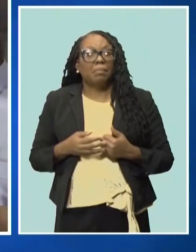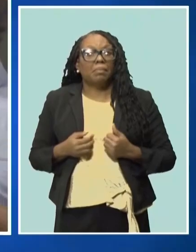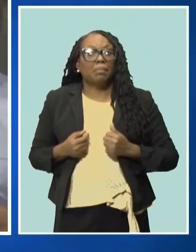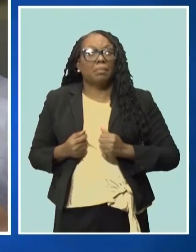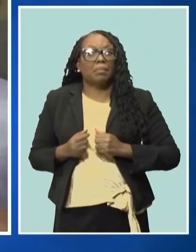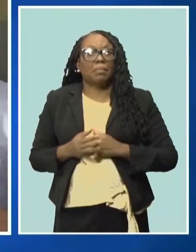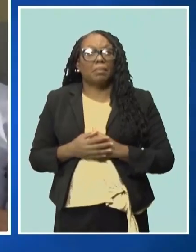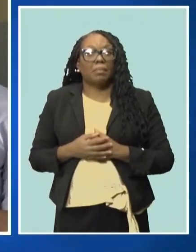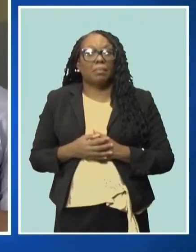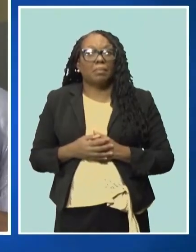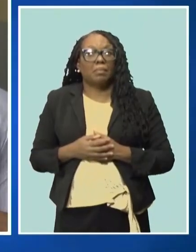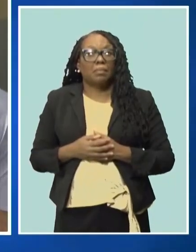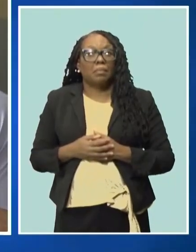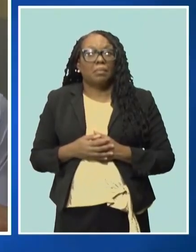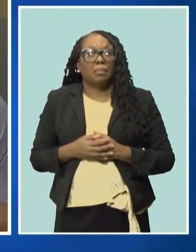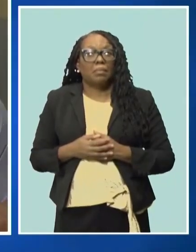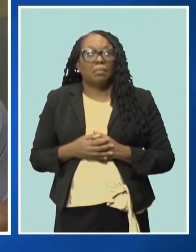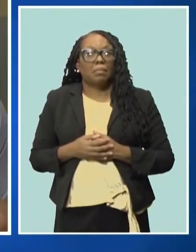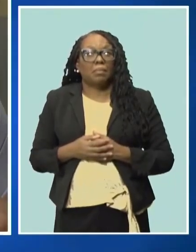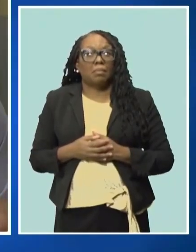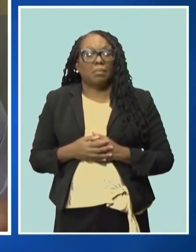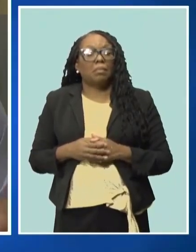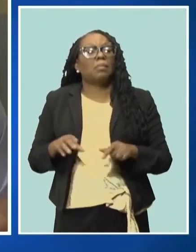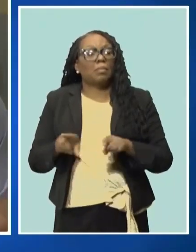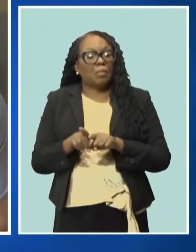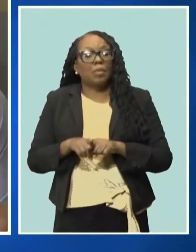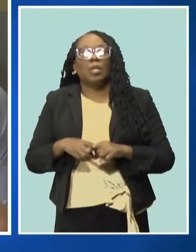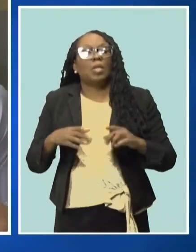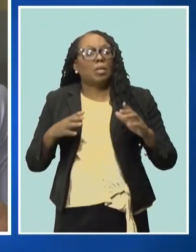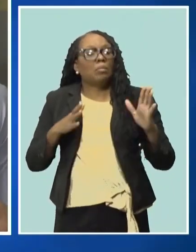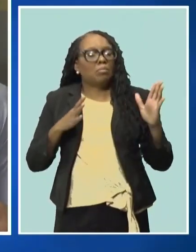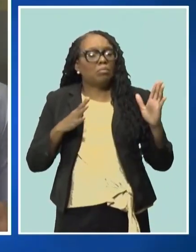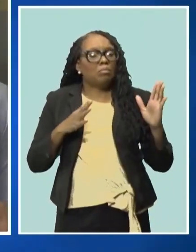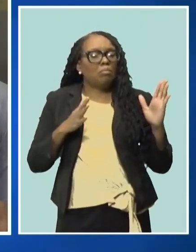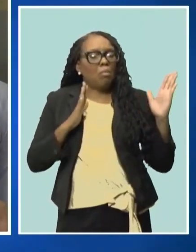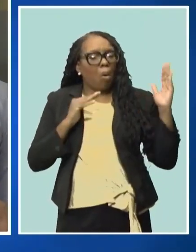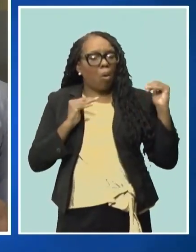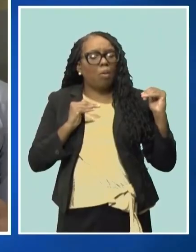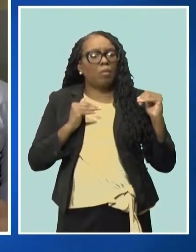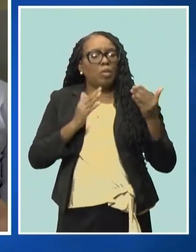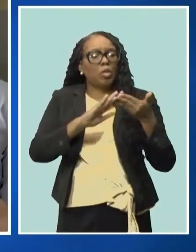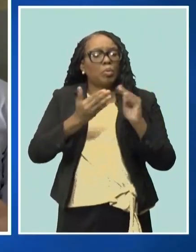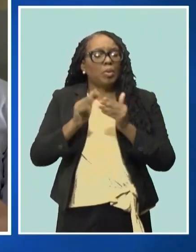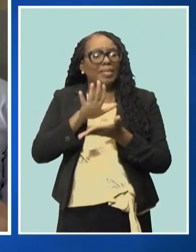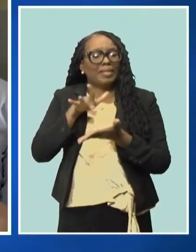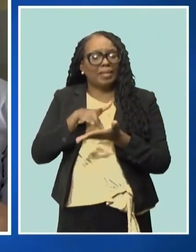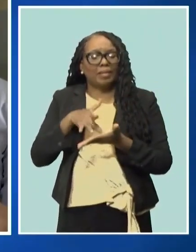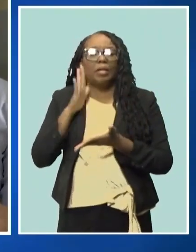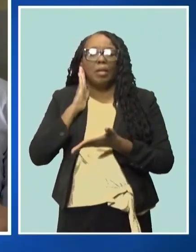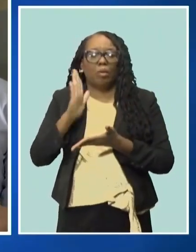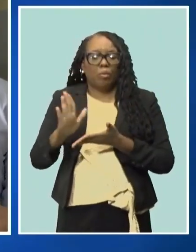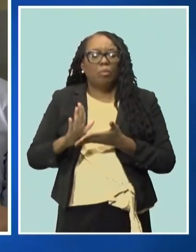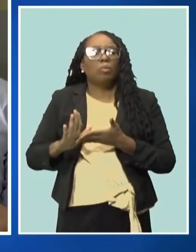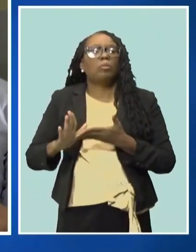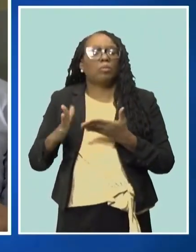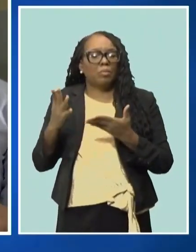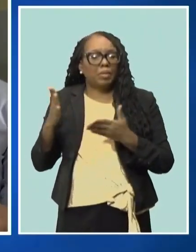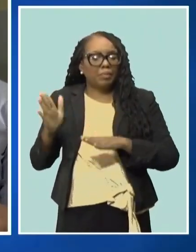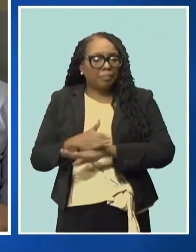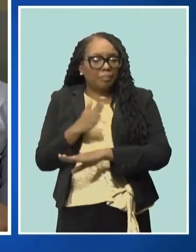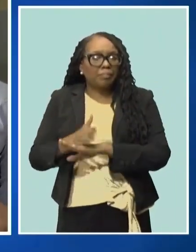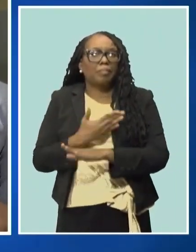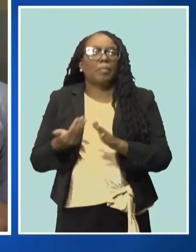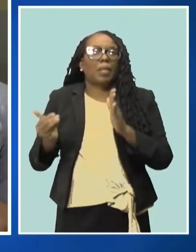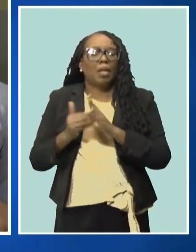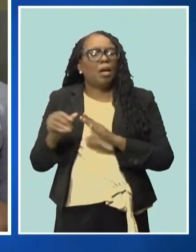community centre should definitely be fixed within this. Started and completed within this financial year. There's some other works like the boatyard and some works